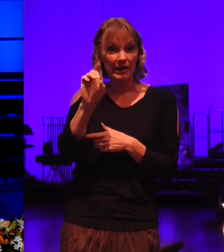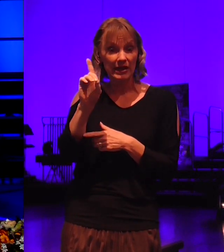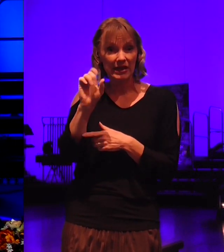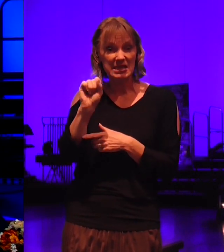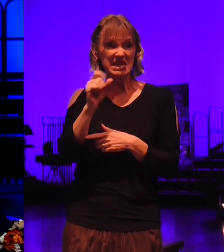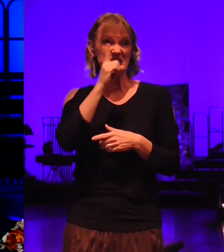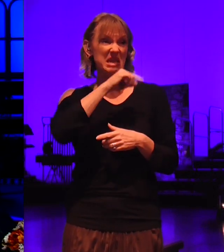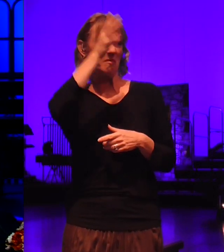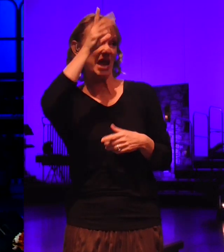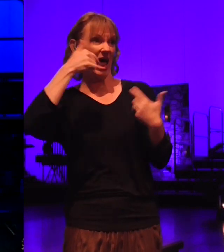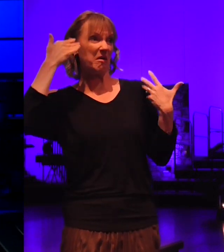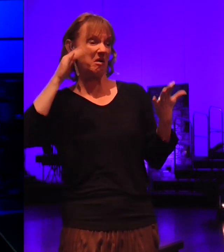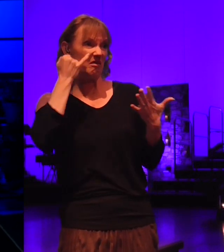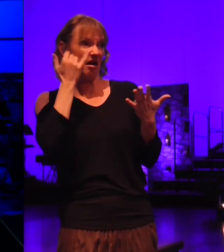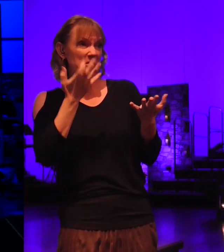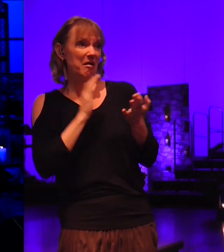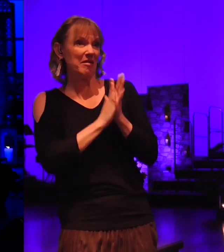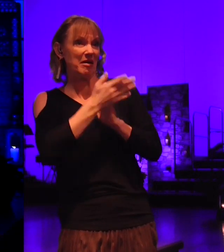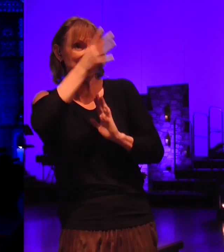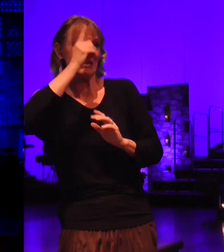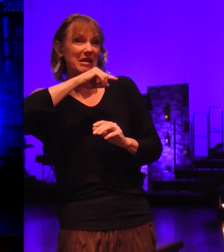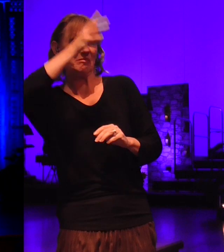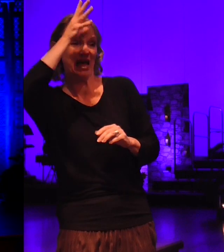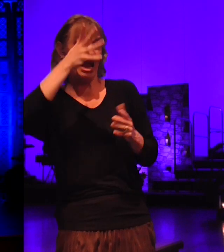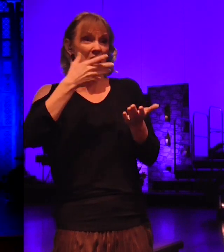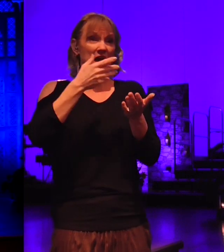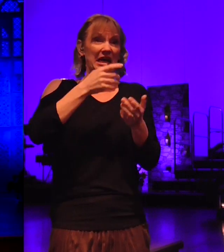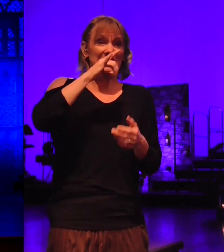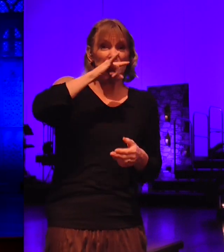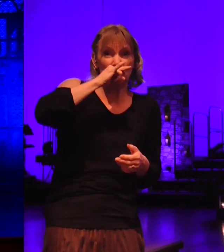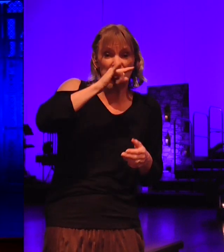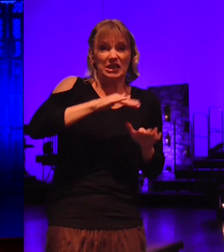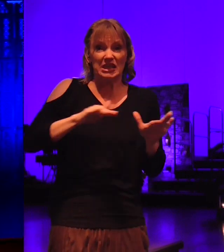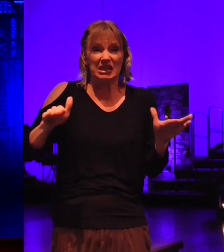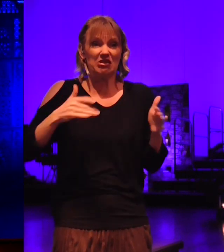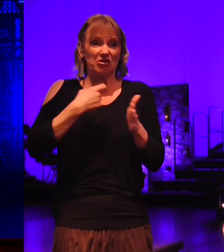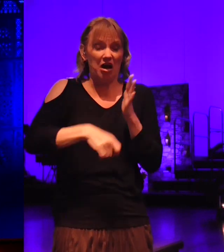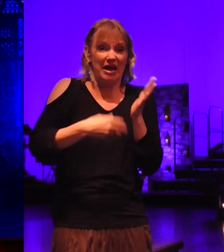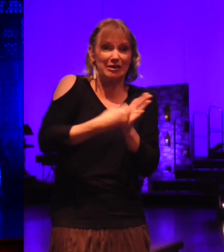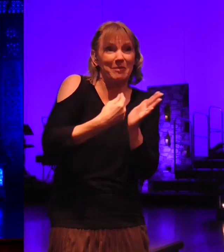I don't know if I want to be a stepdad. Kids cost money. This is an investment.